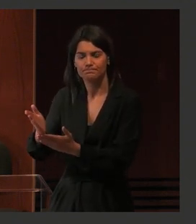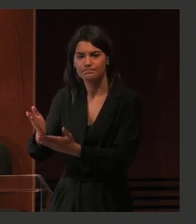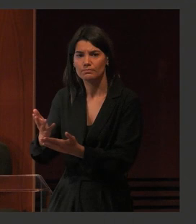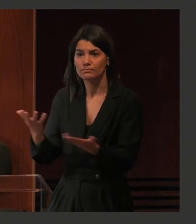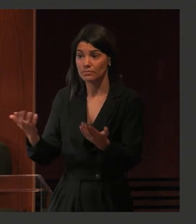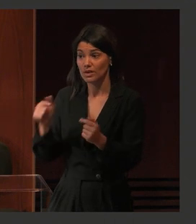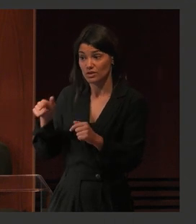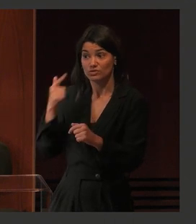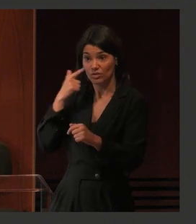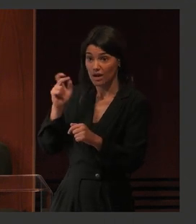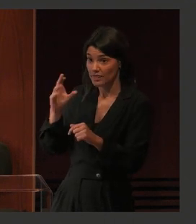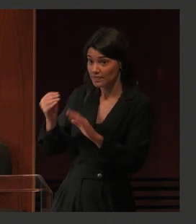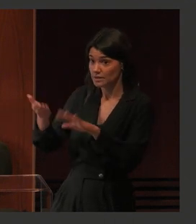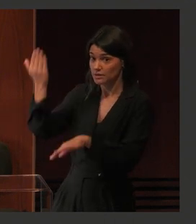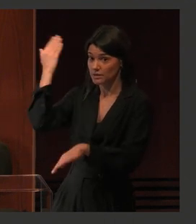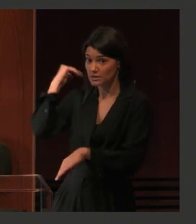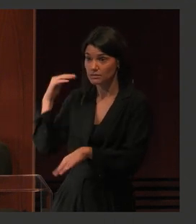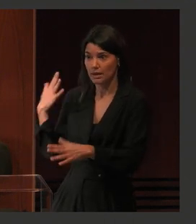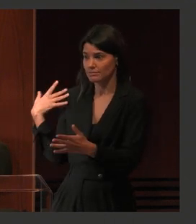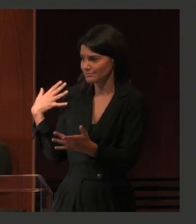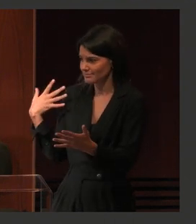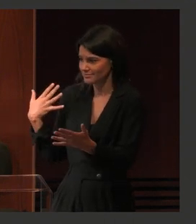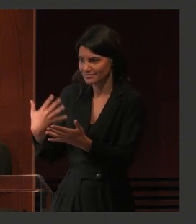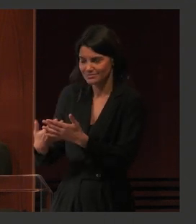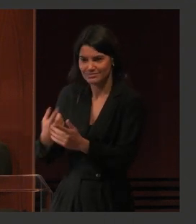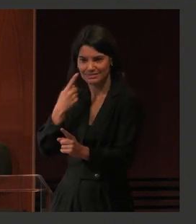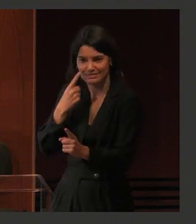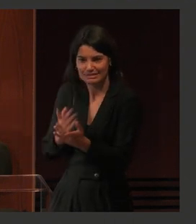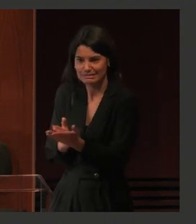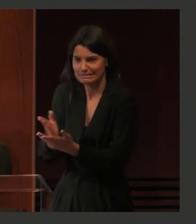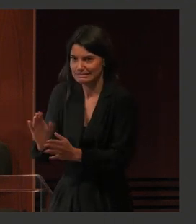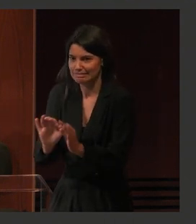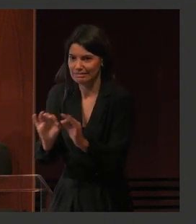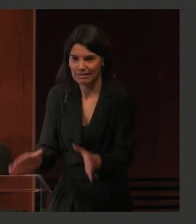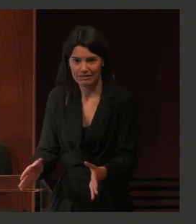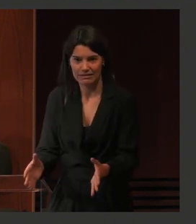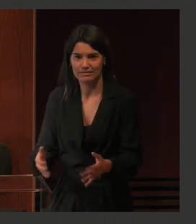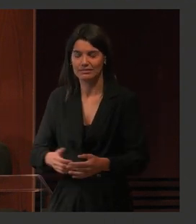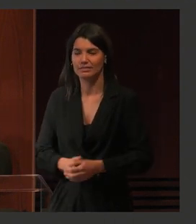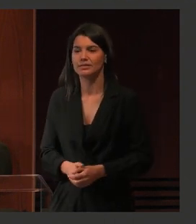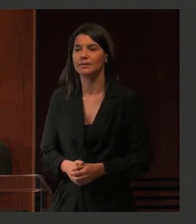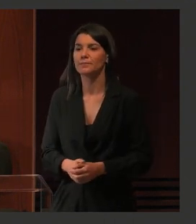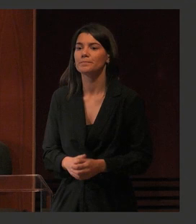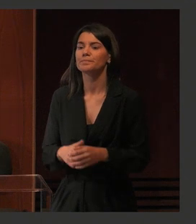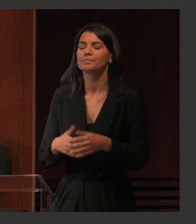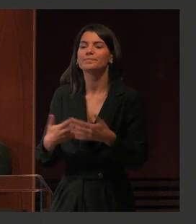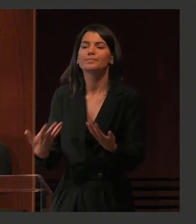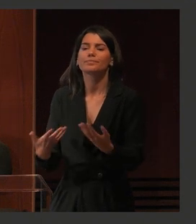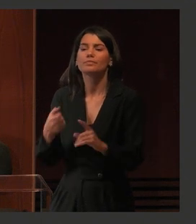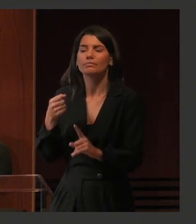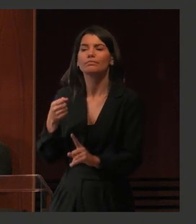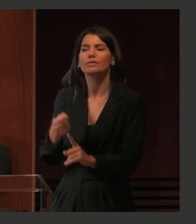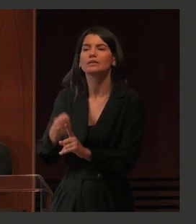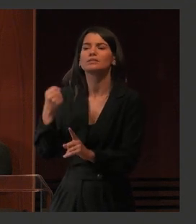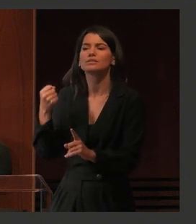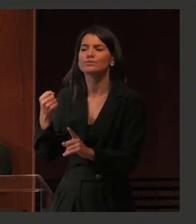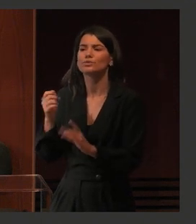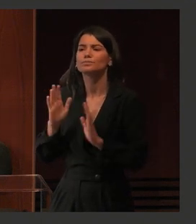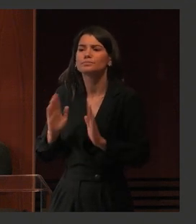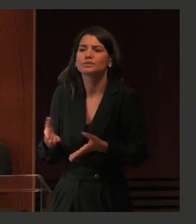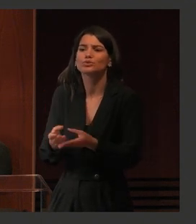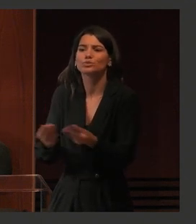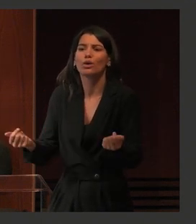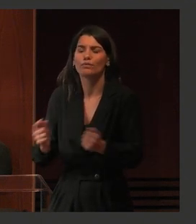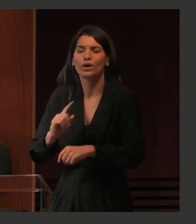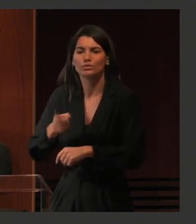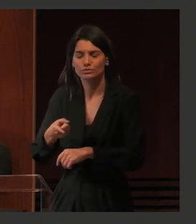all. So which challenges are to overcome by the libraries,